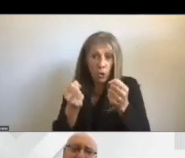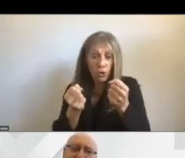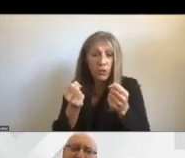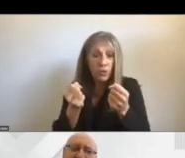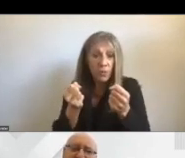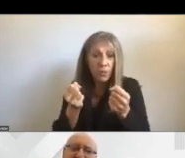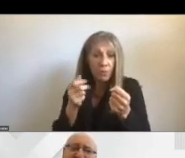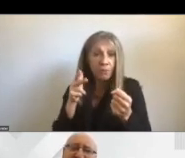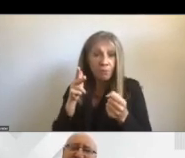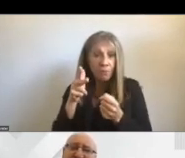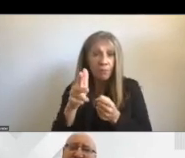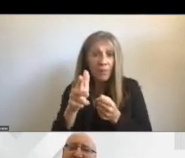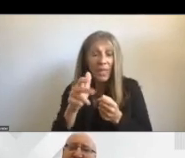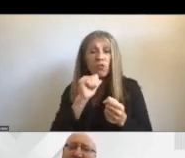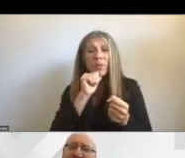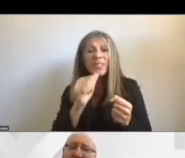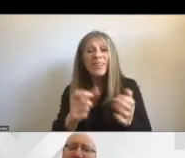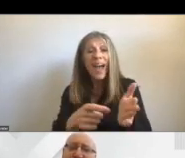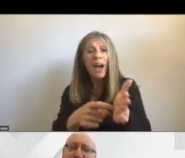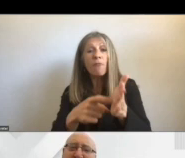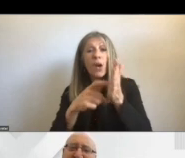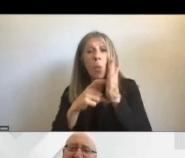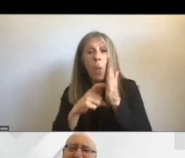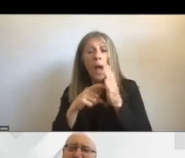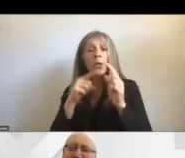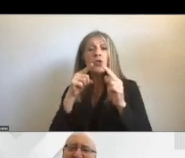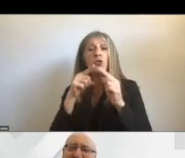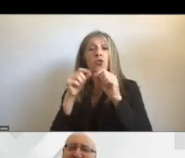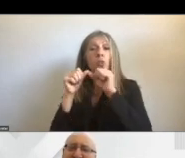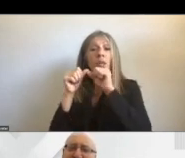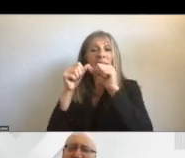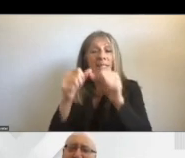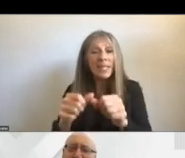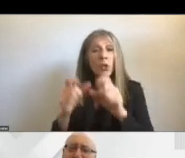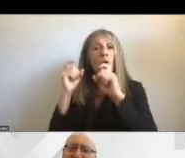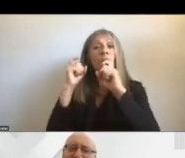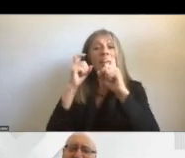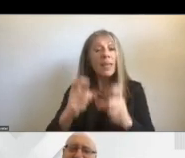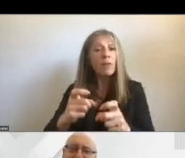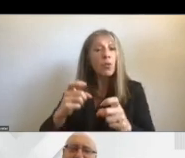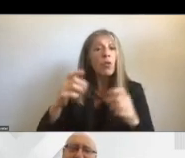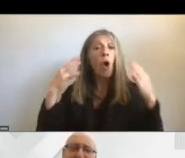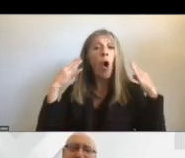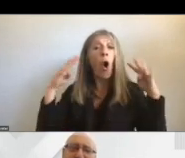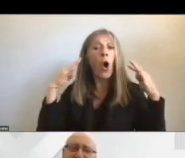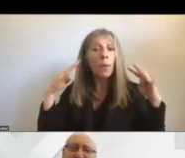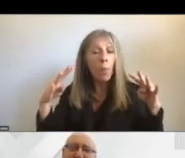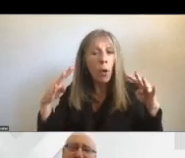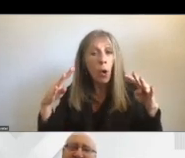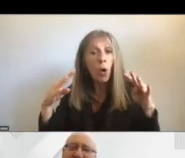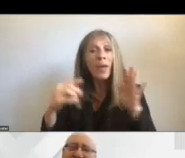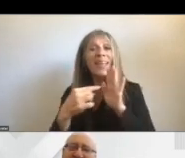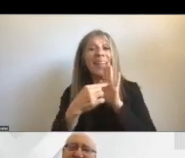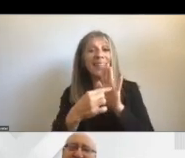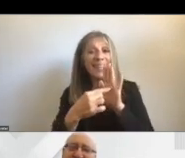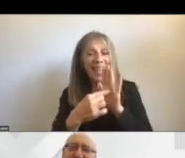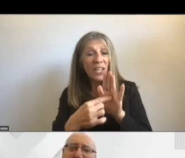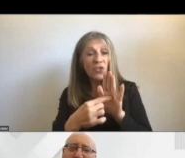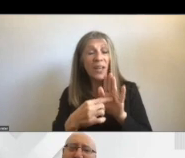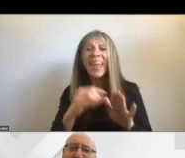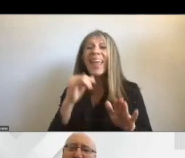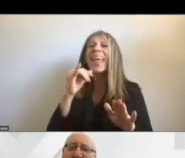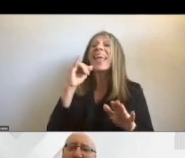landing at either the back of curb or the edge of pavement where there is no curb.